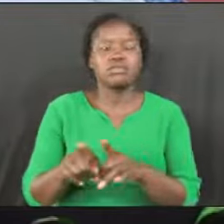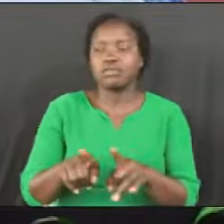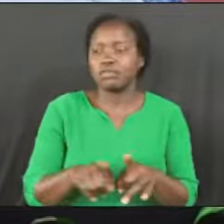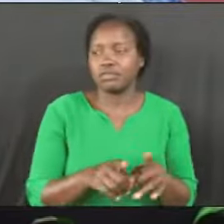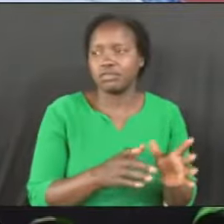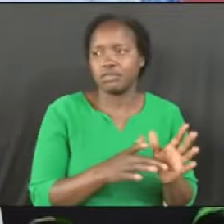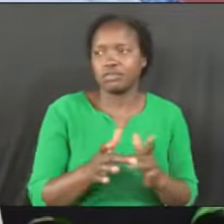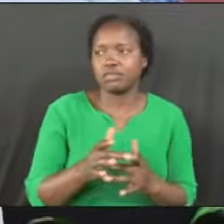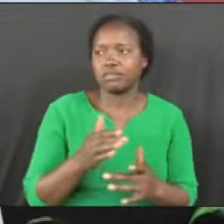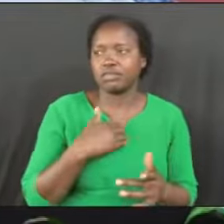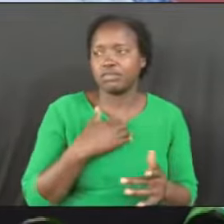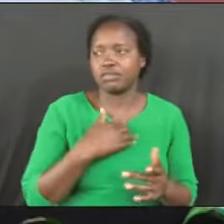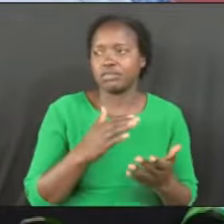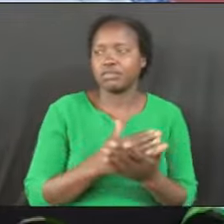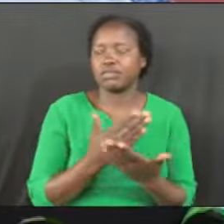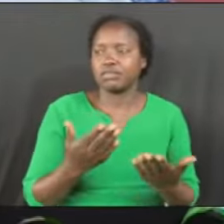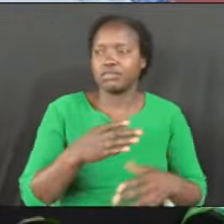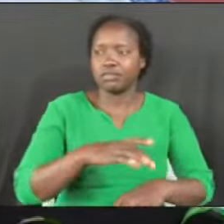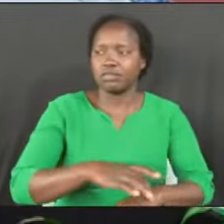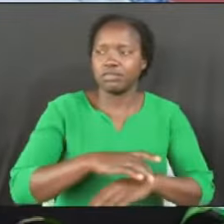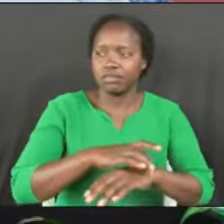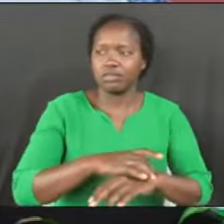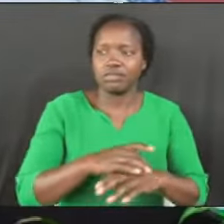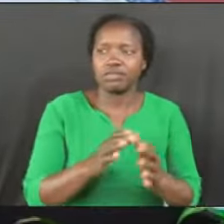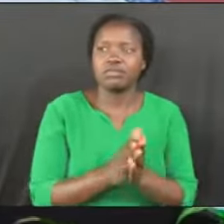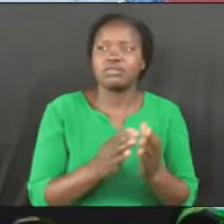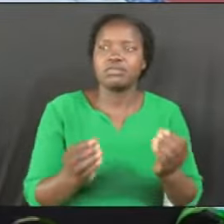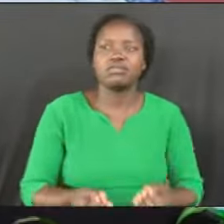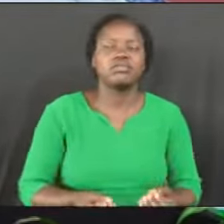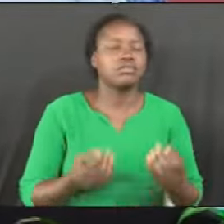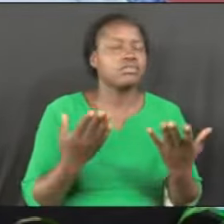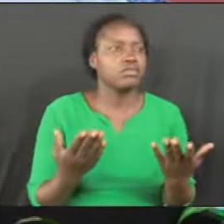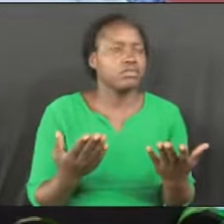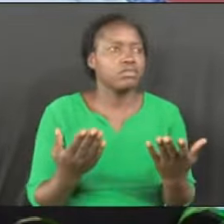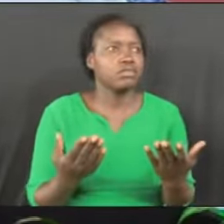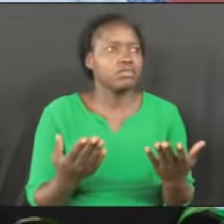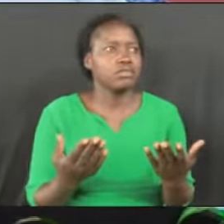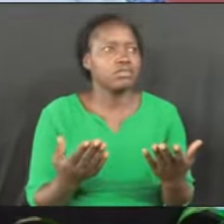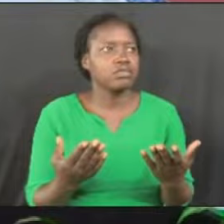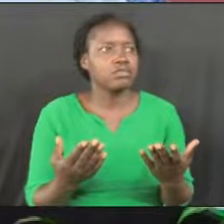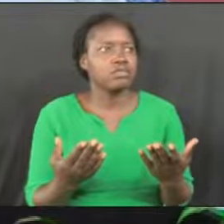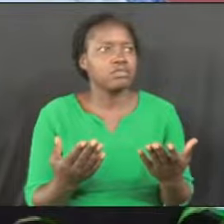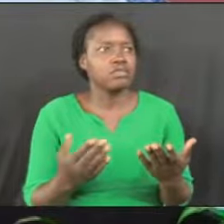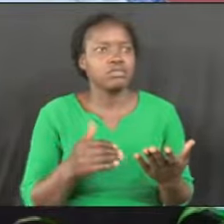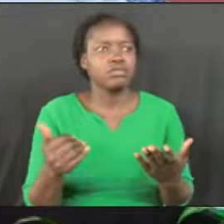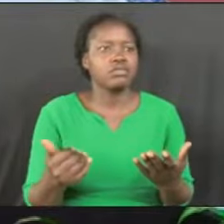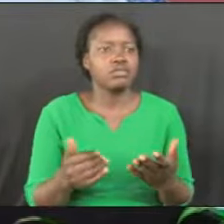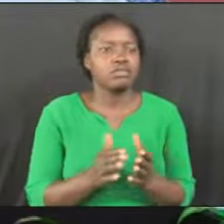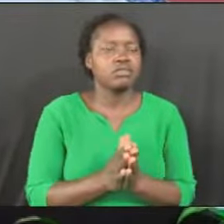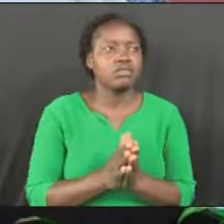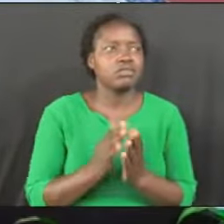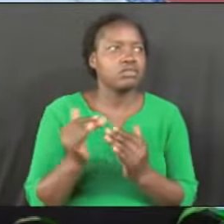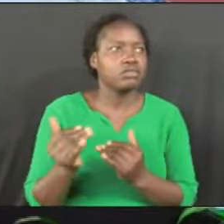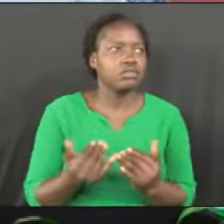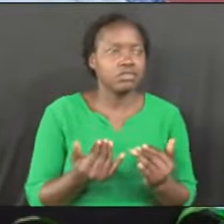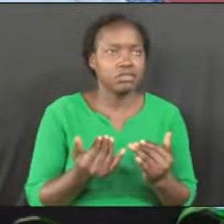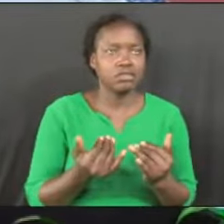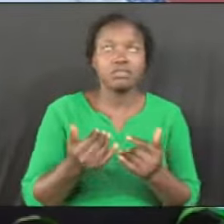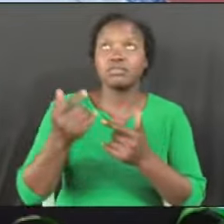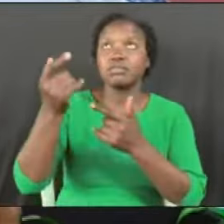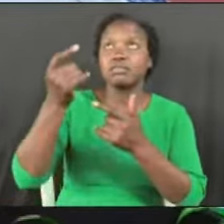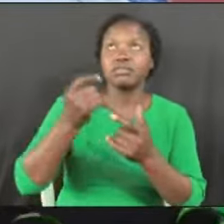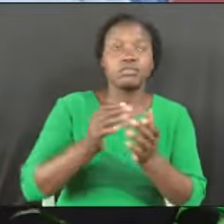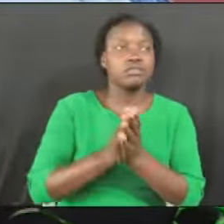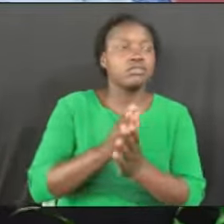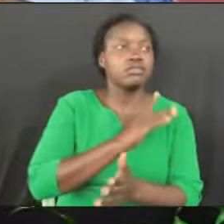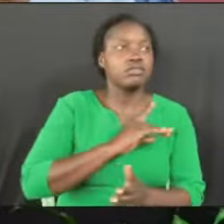some skeletons in his closet. Tamar, who seduced her father. Ruth, a Moabite. David